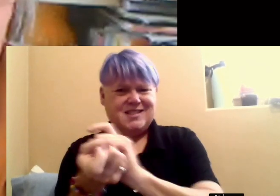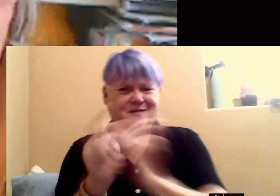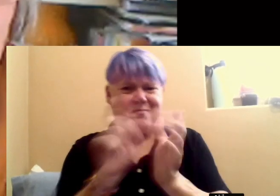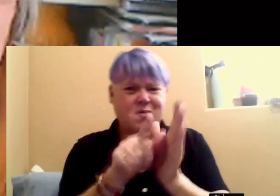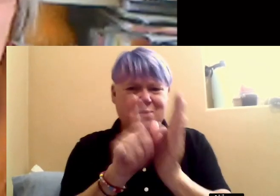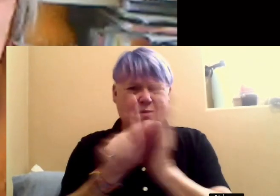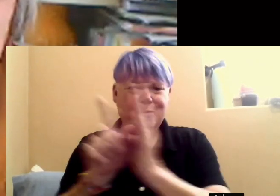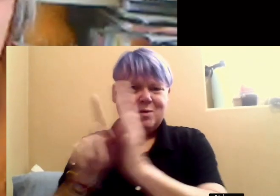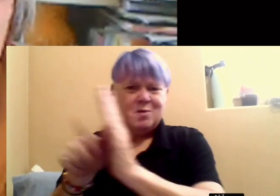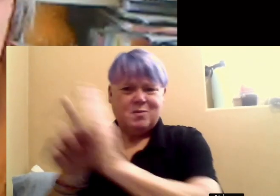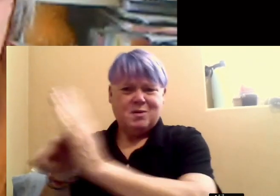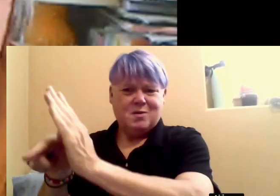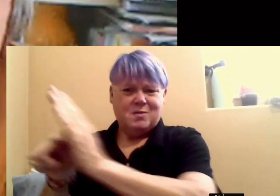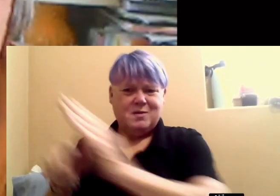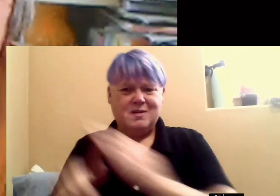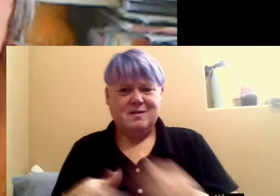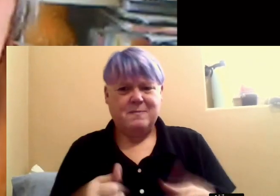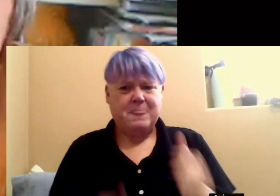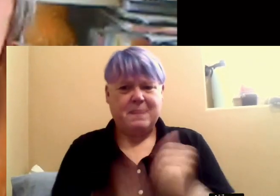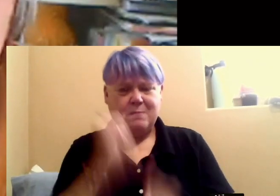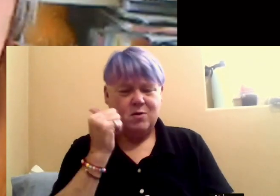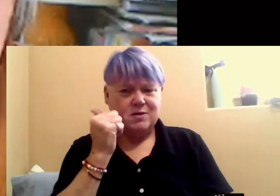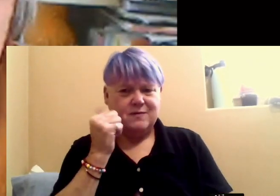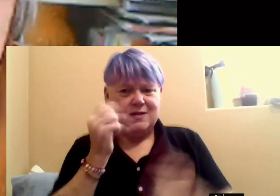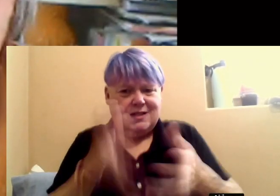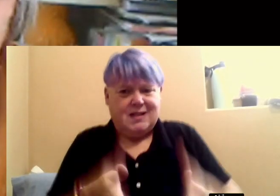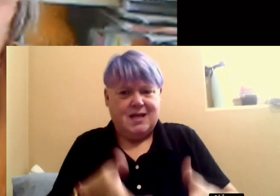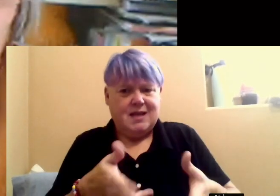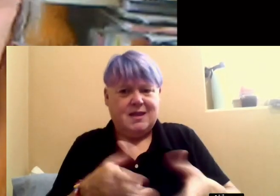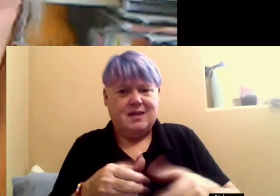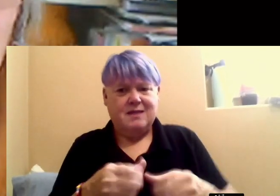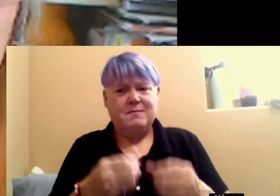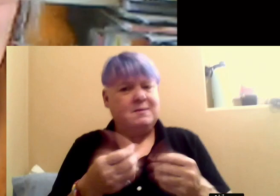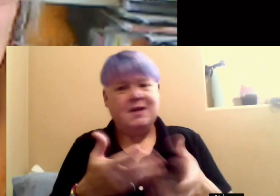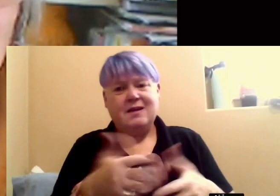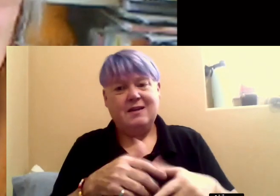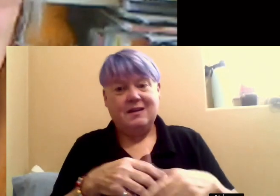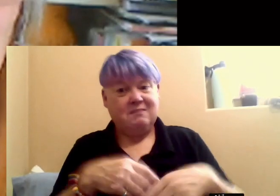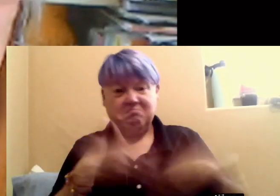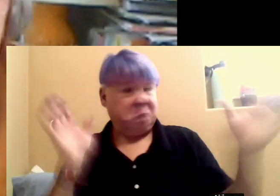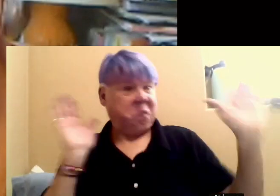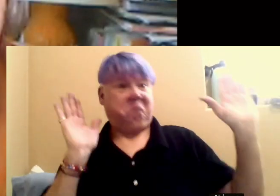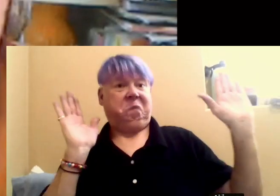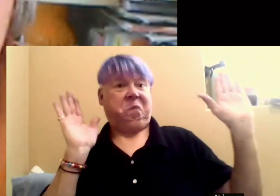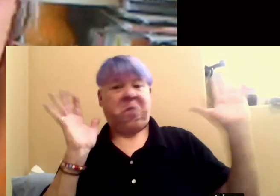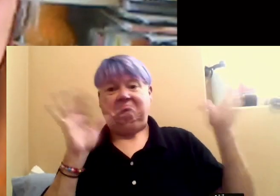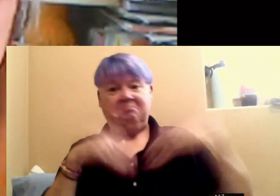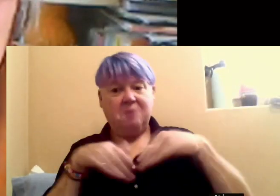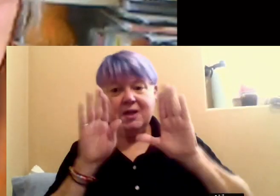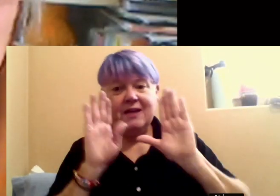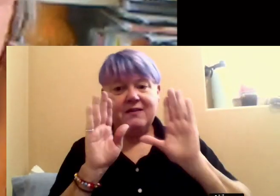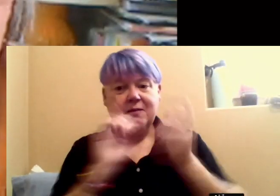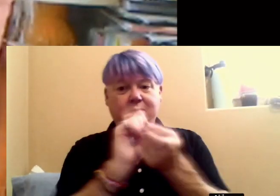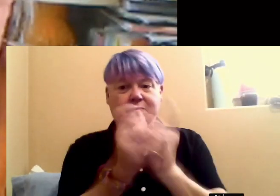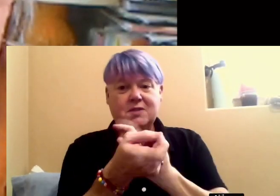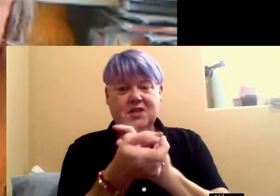us let the biggest part of our angst go when we trade it for